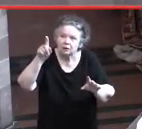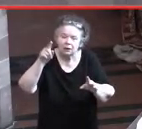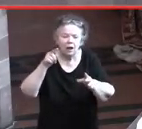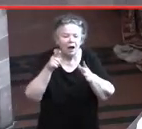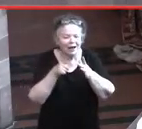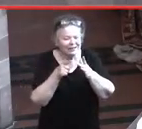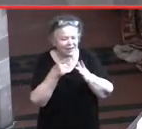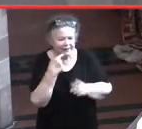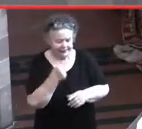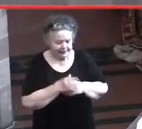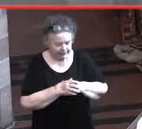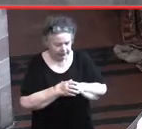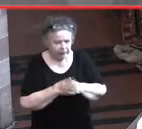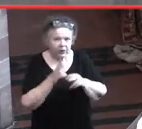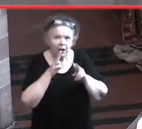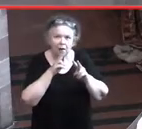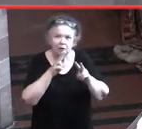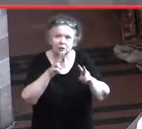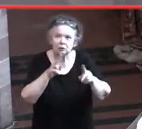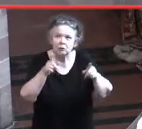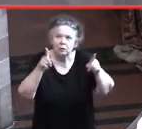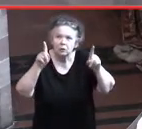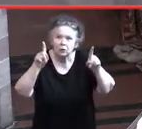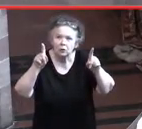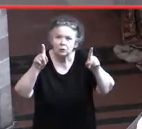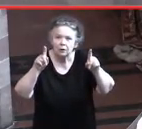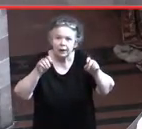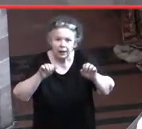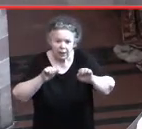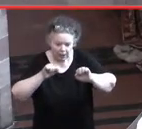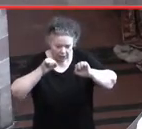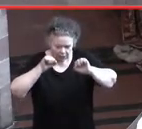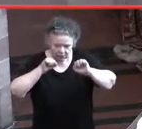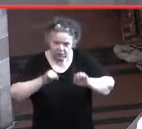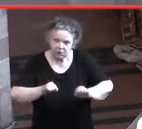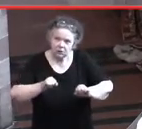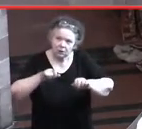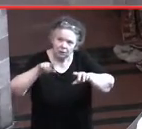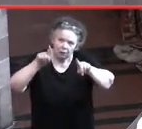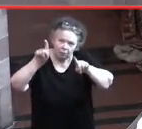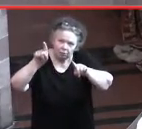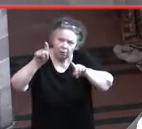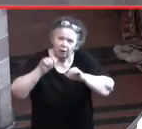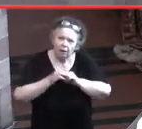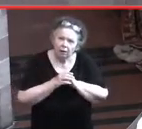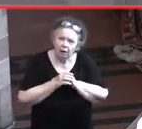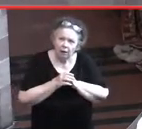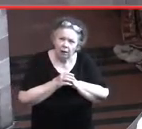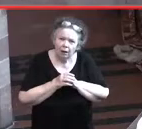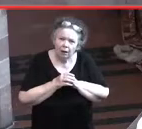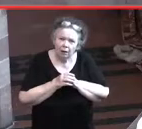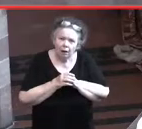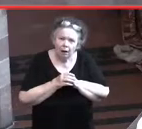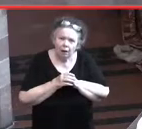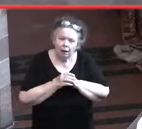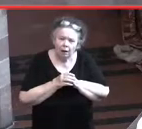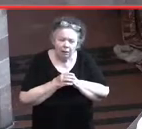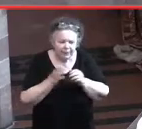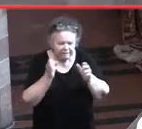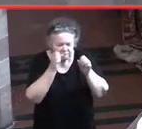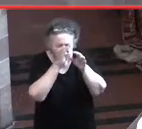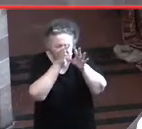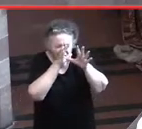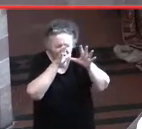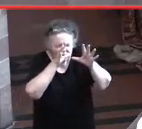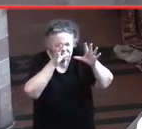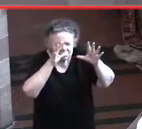this, I saw the Lord sitting on a throne. But it's such a vast